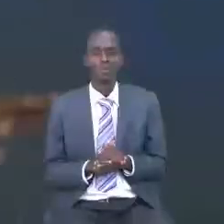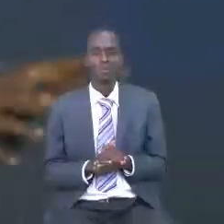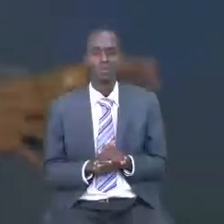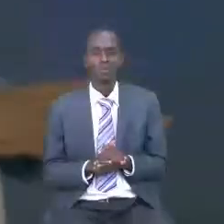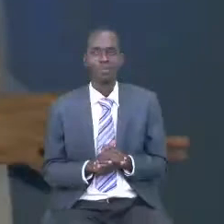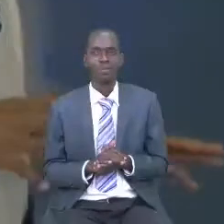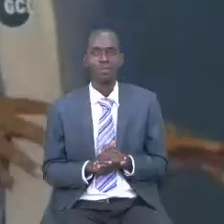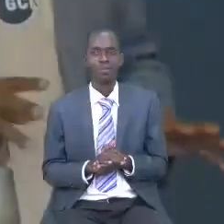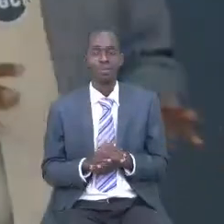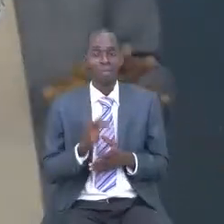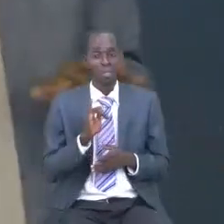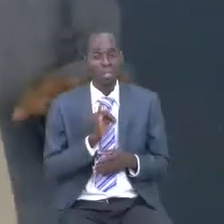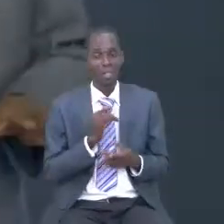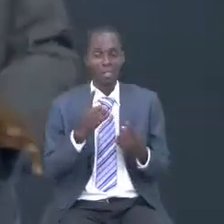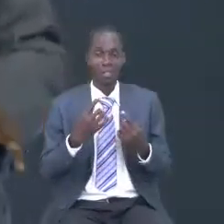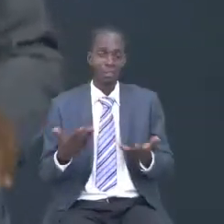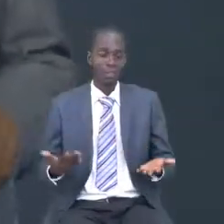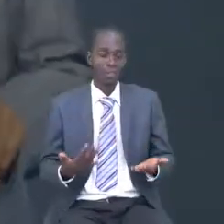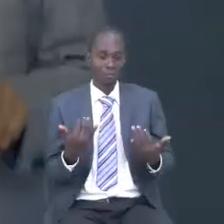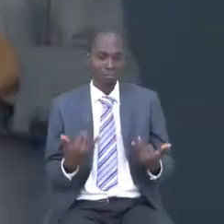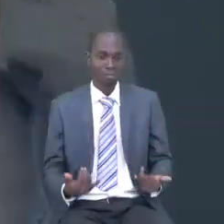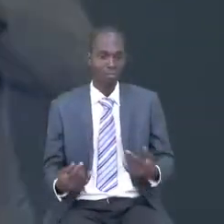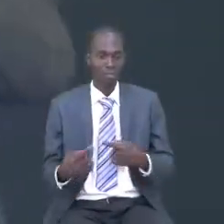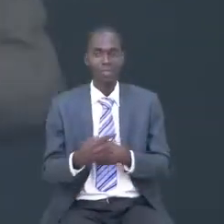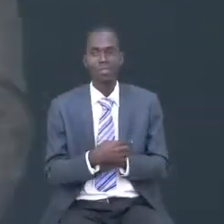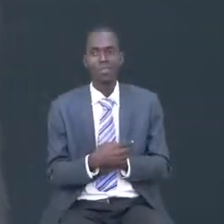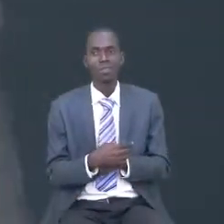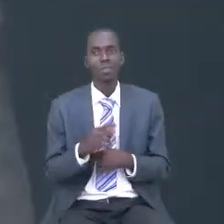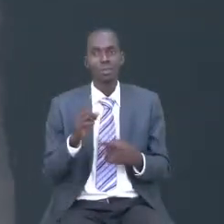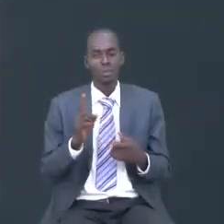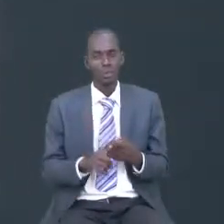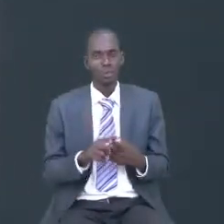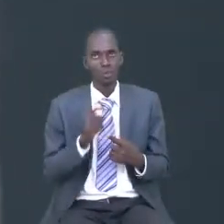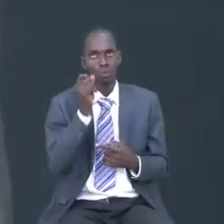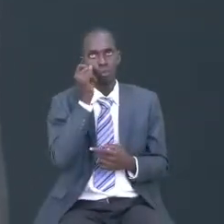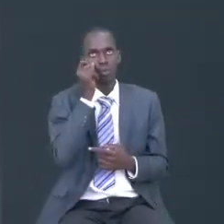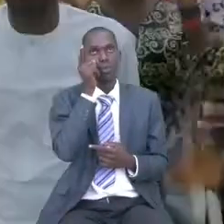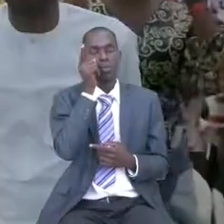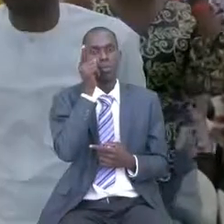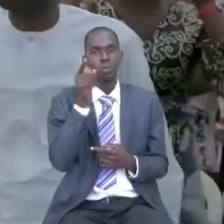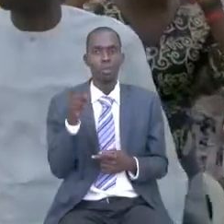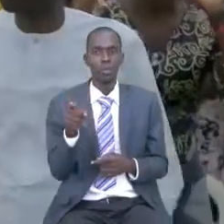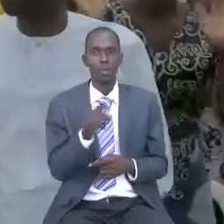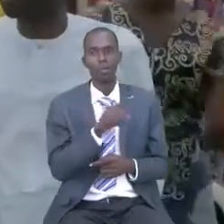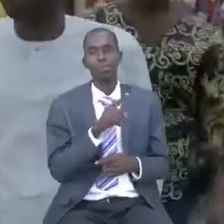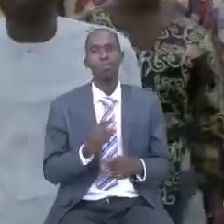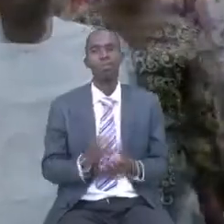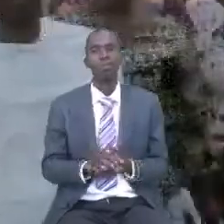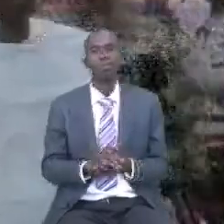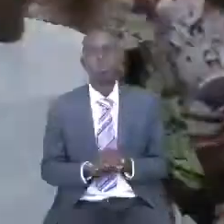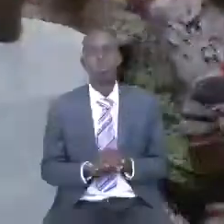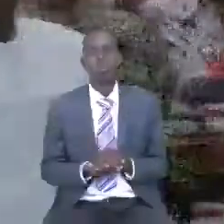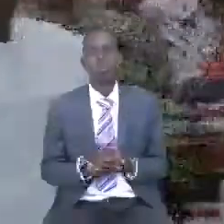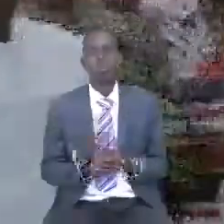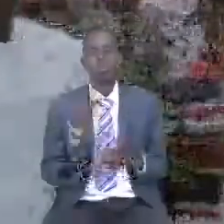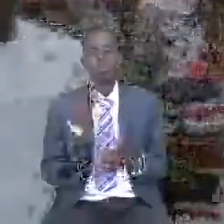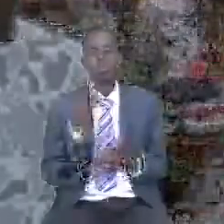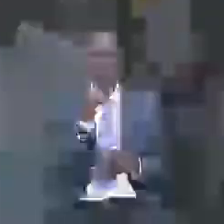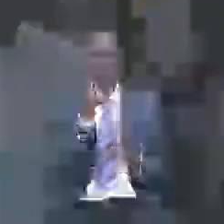I came here today to wake you up. There's a giant in you